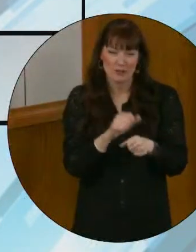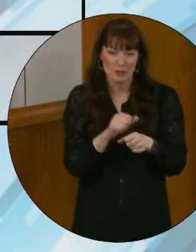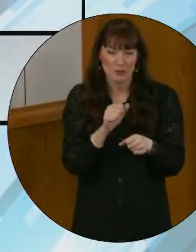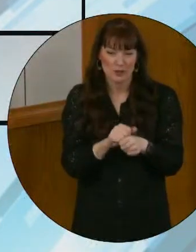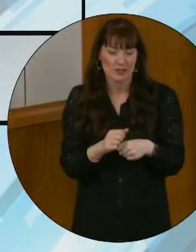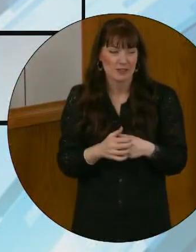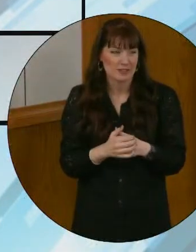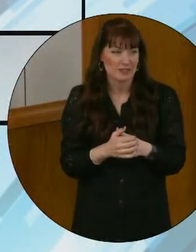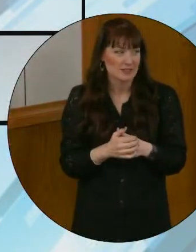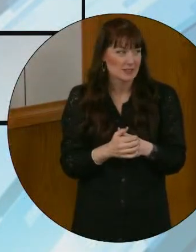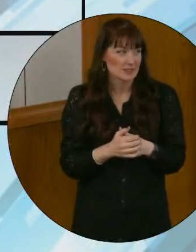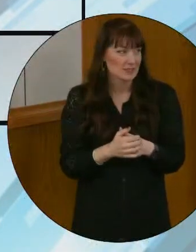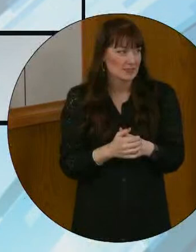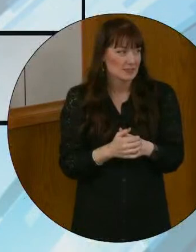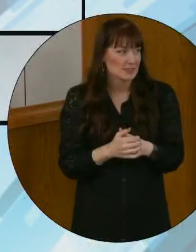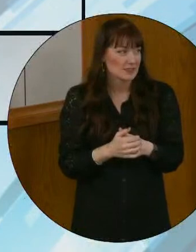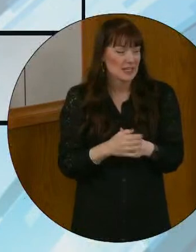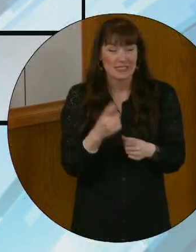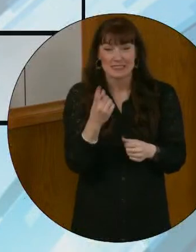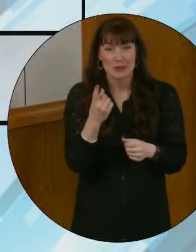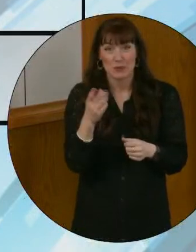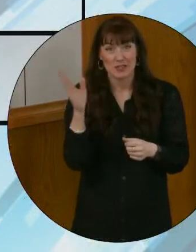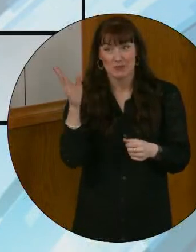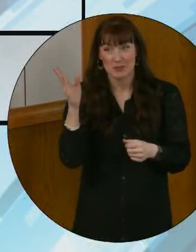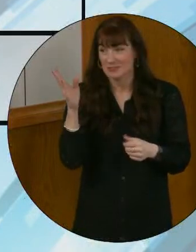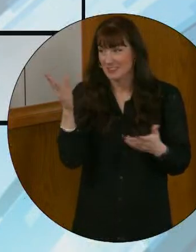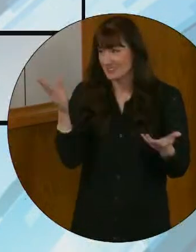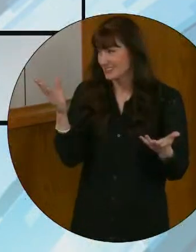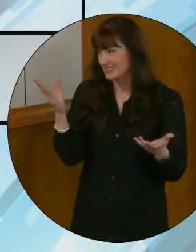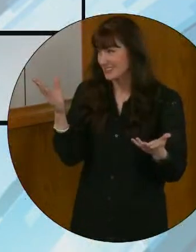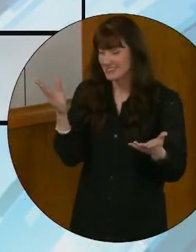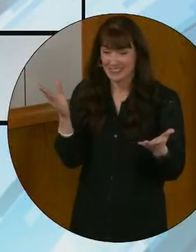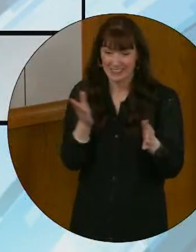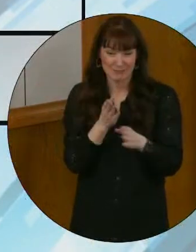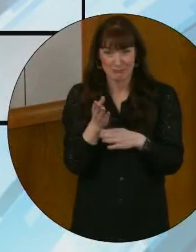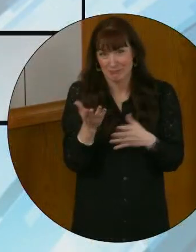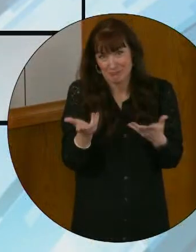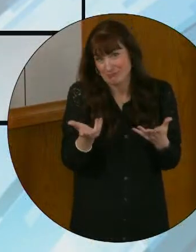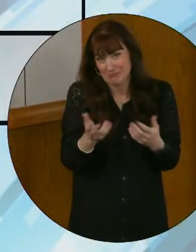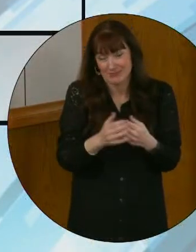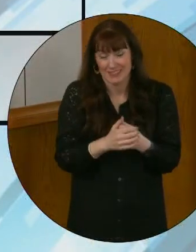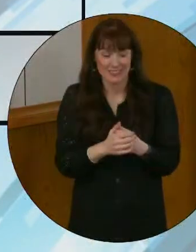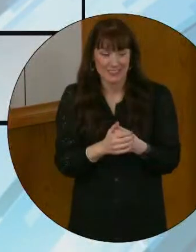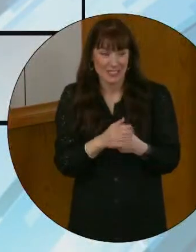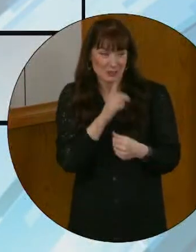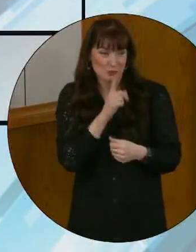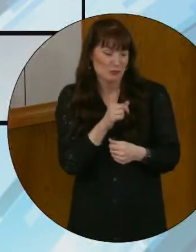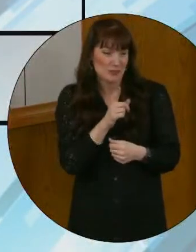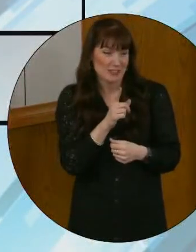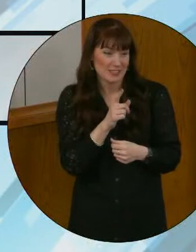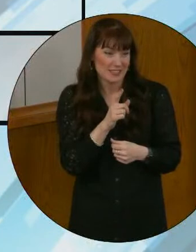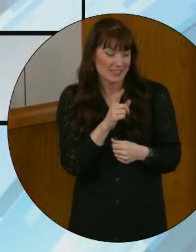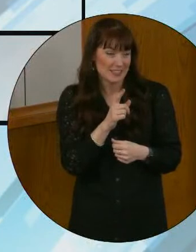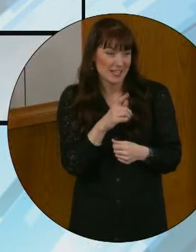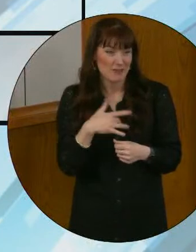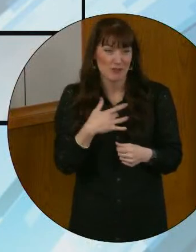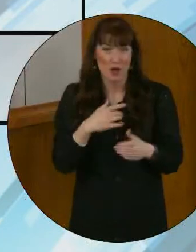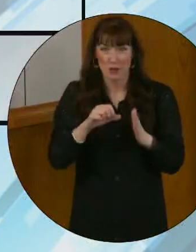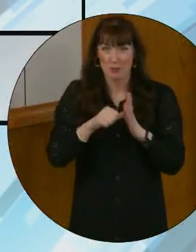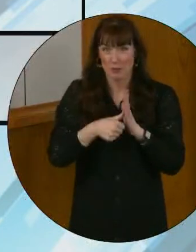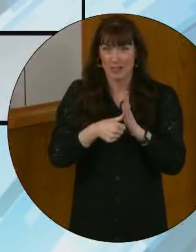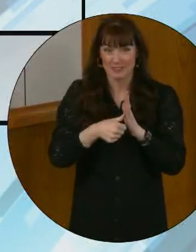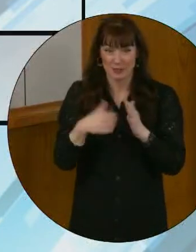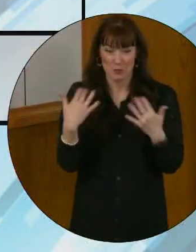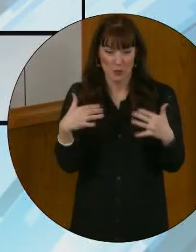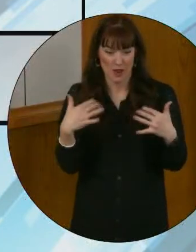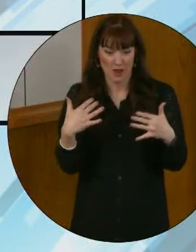just, as someone who presents for a living, I was very impressed with the